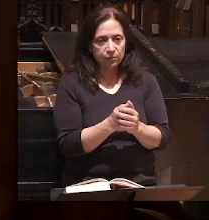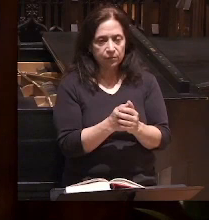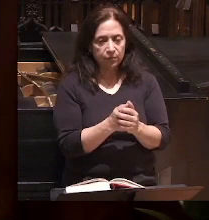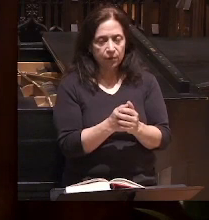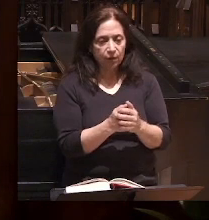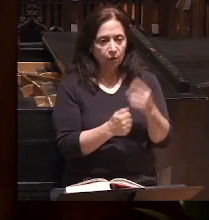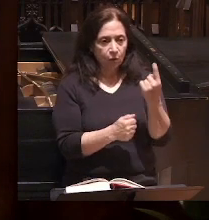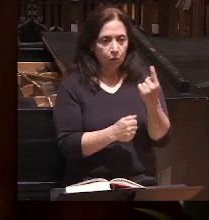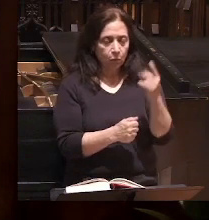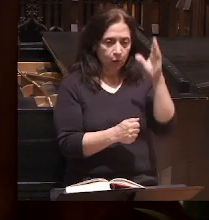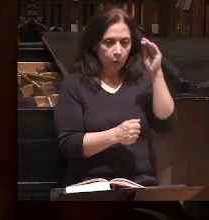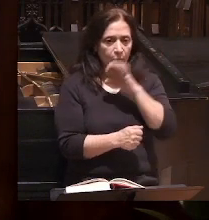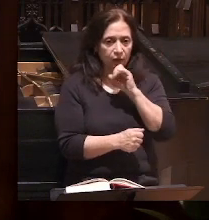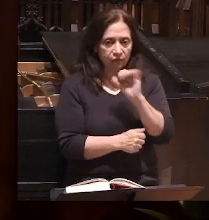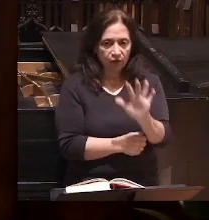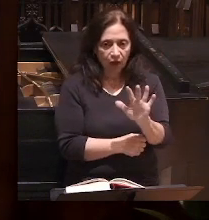There was a 5-year-old boy,